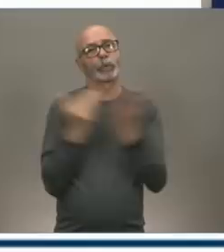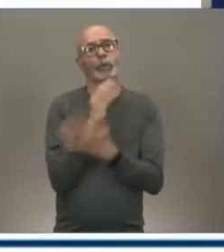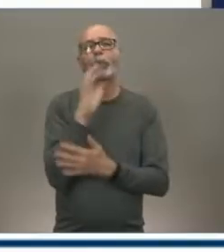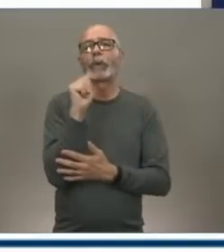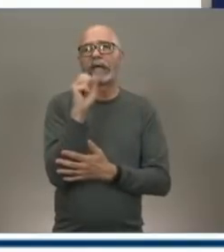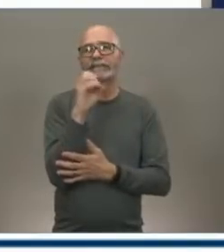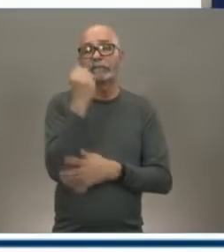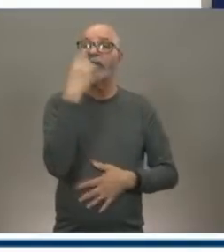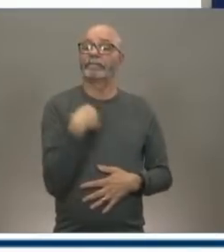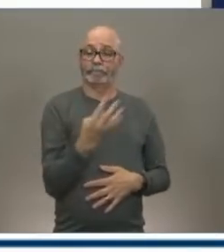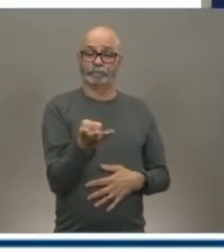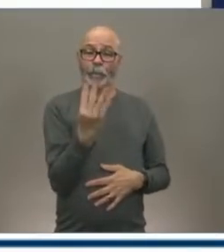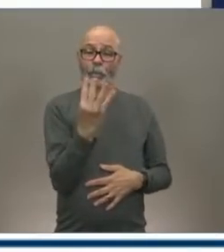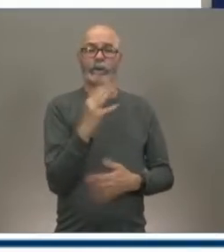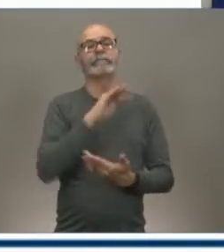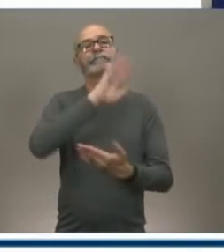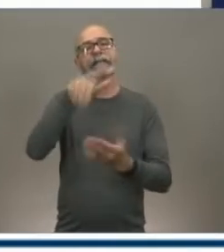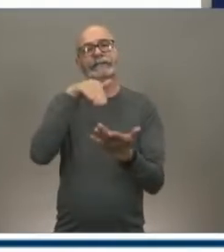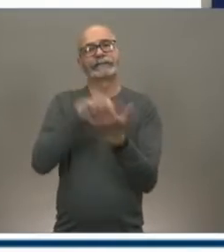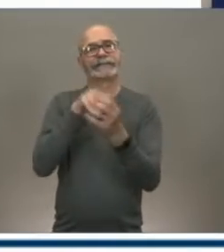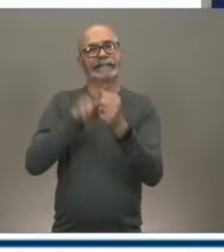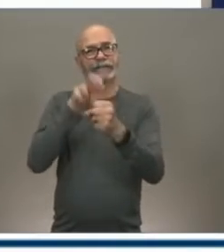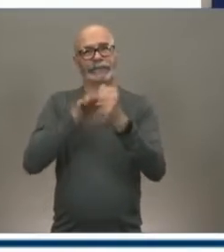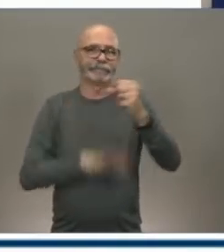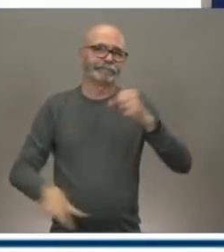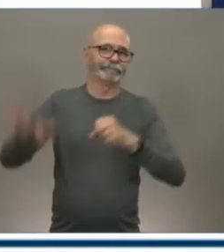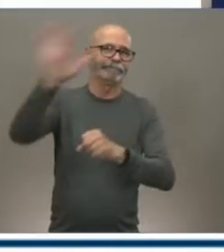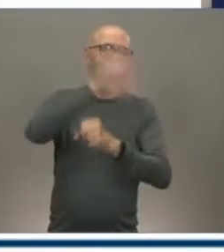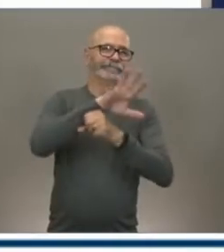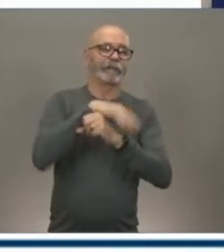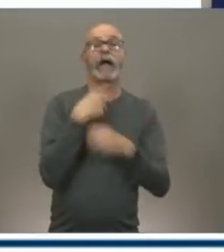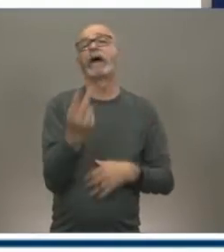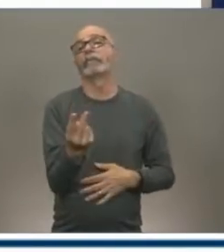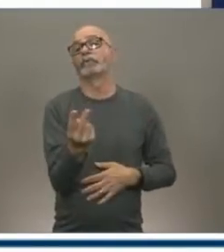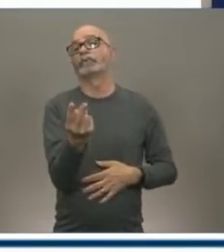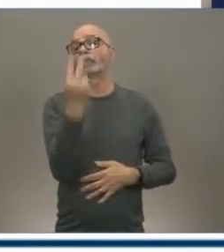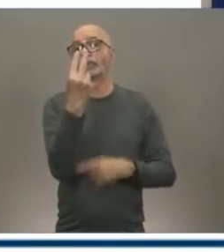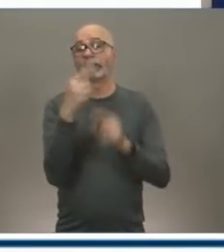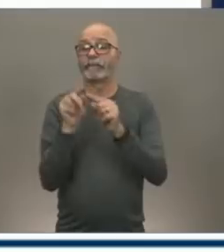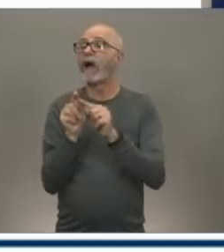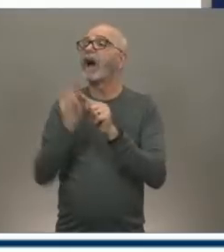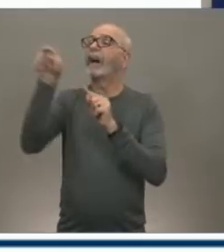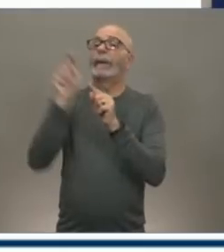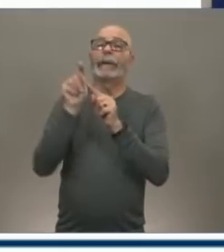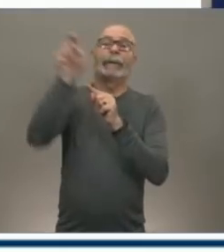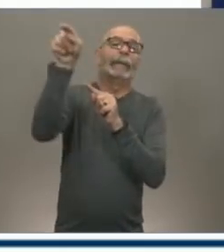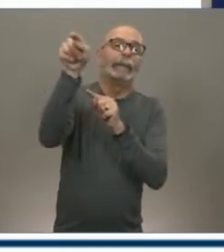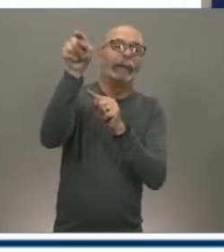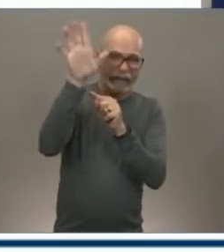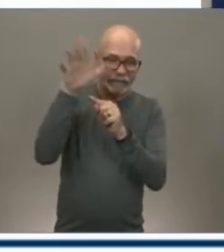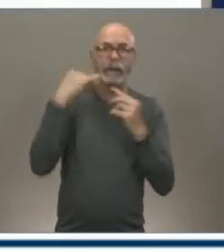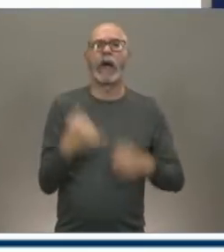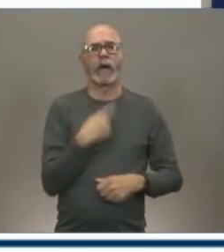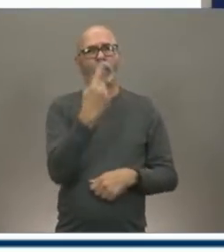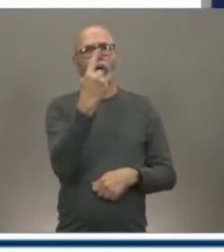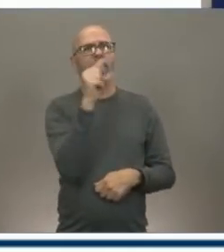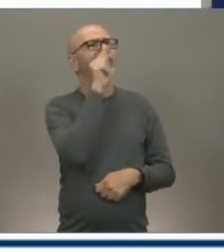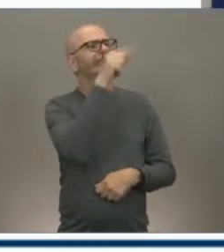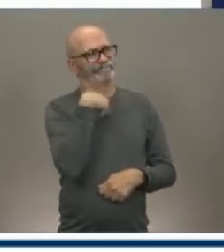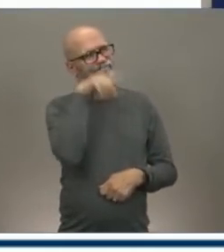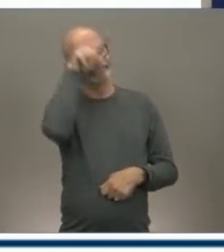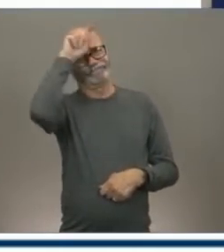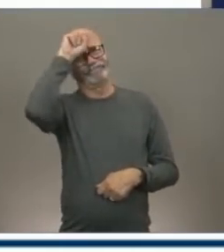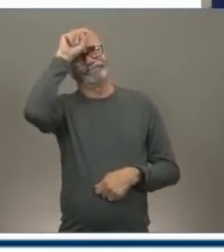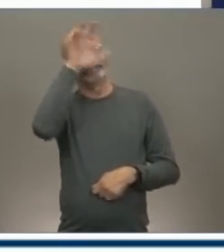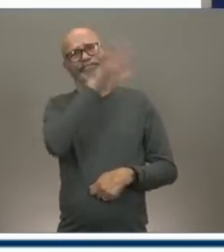Central Zone. 2 of those are connected to previous cases. 1 is under investigation, and 1 is